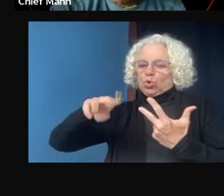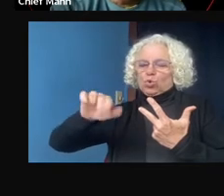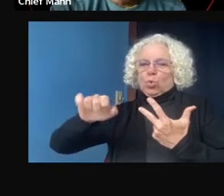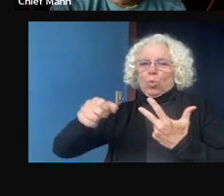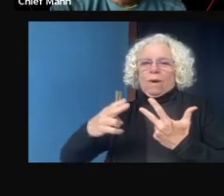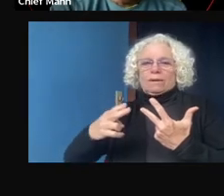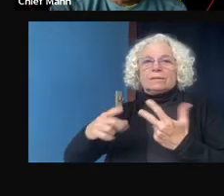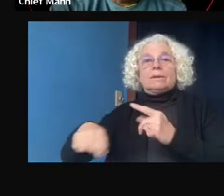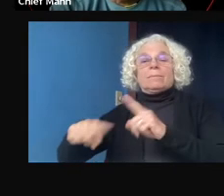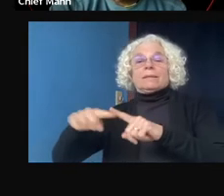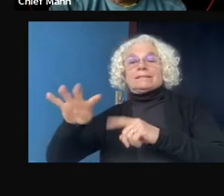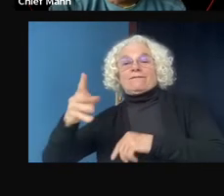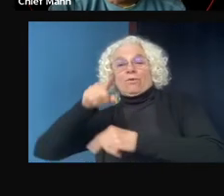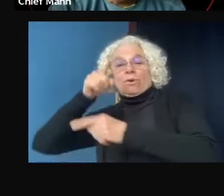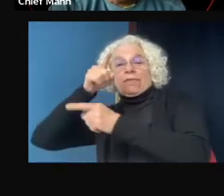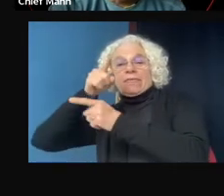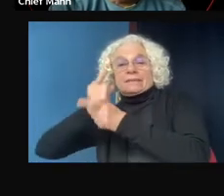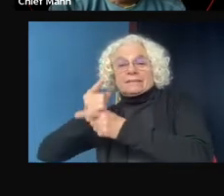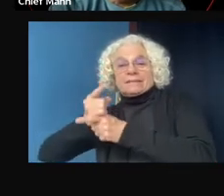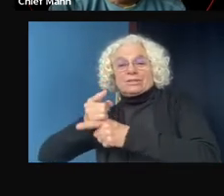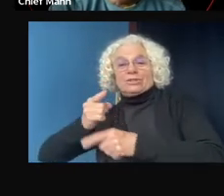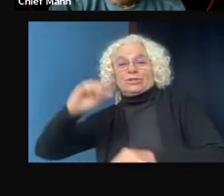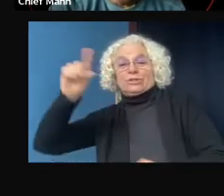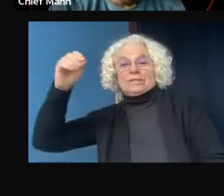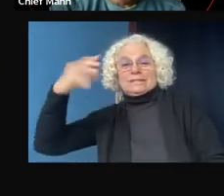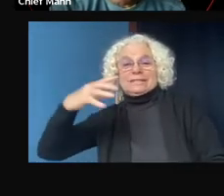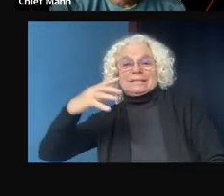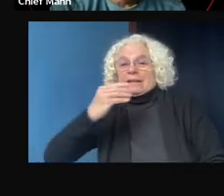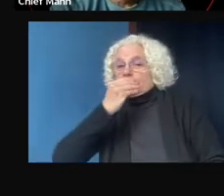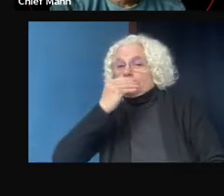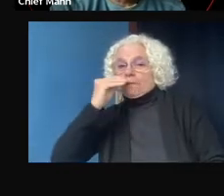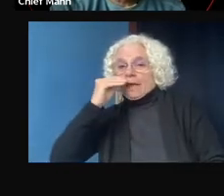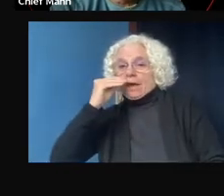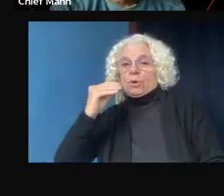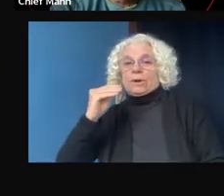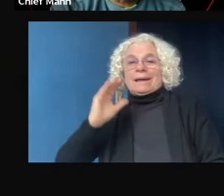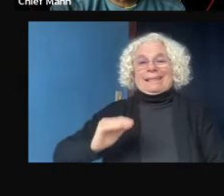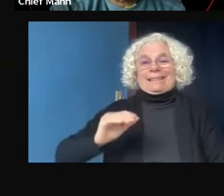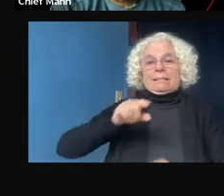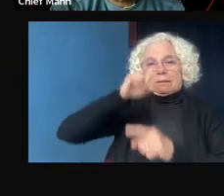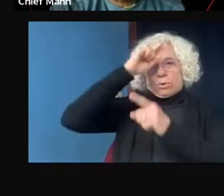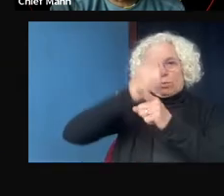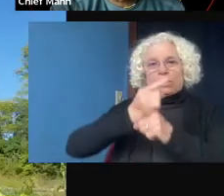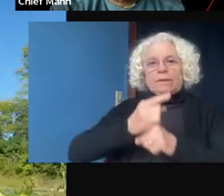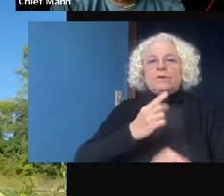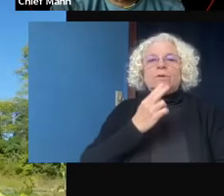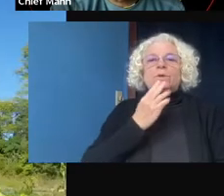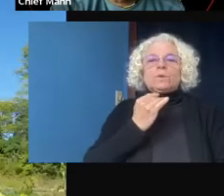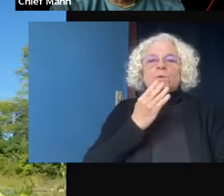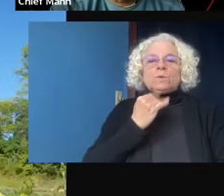sunflower, and the little brother, the sweet potato. Next slide.